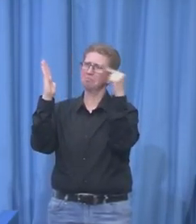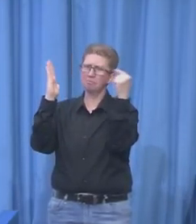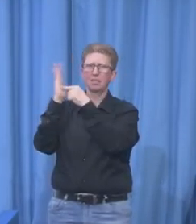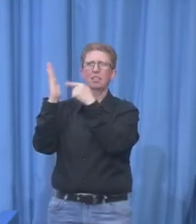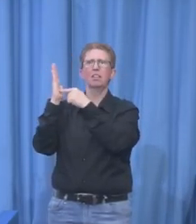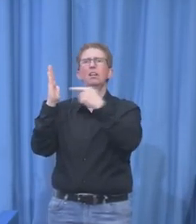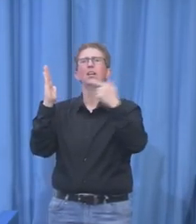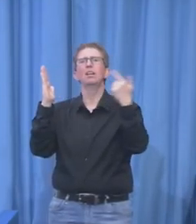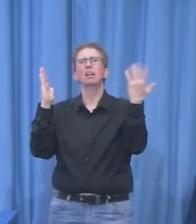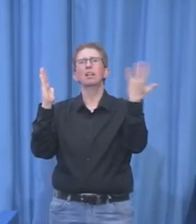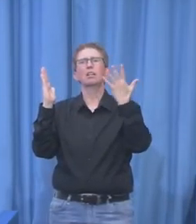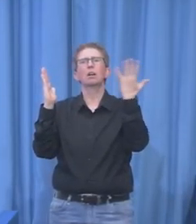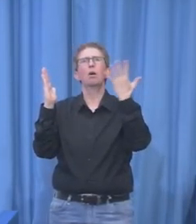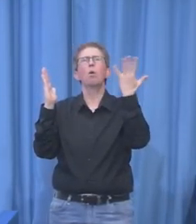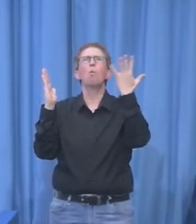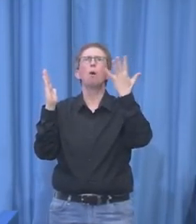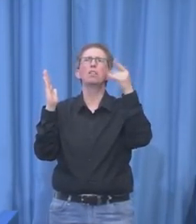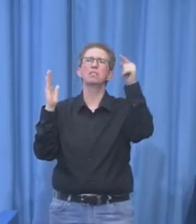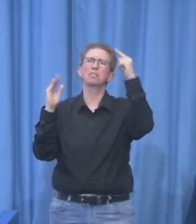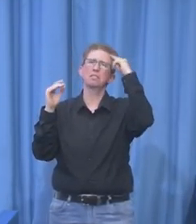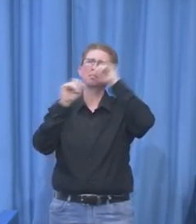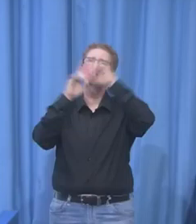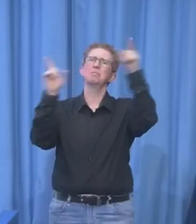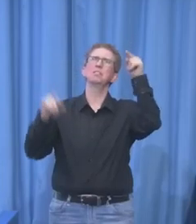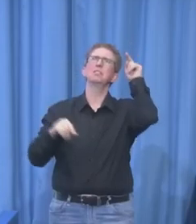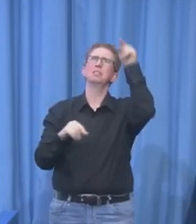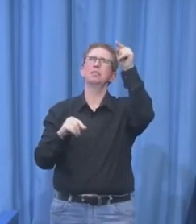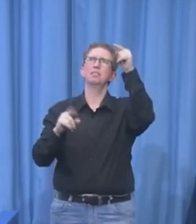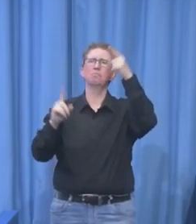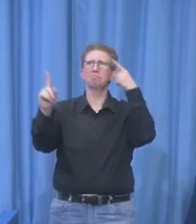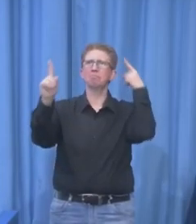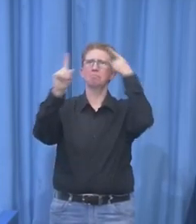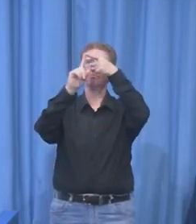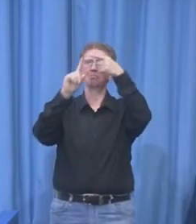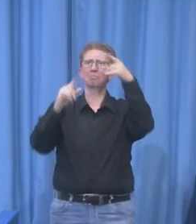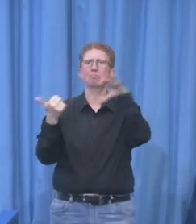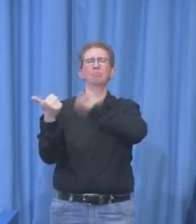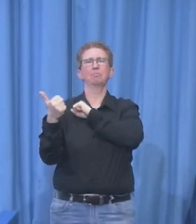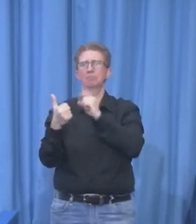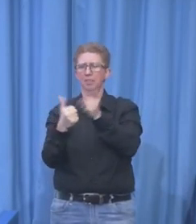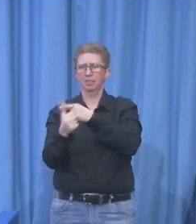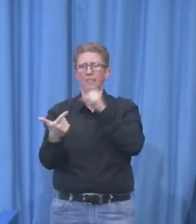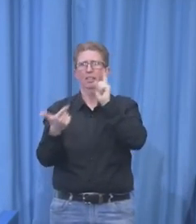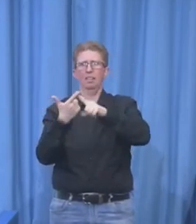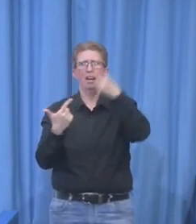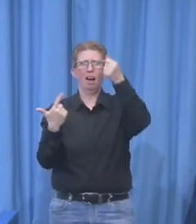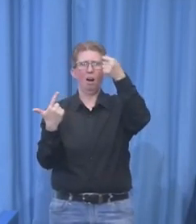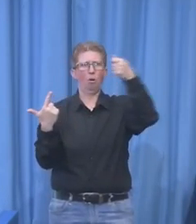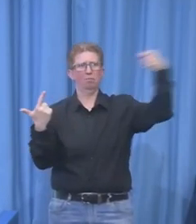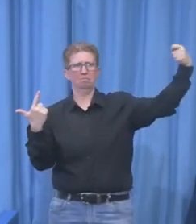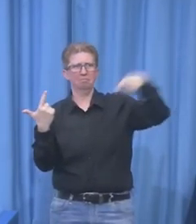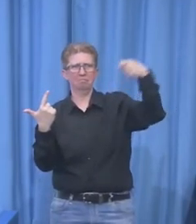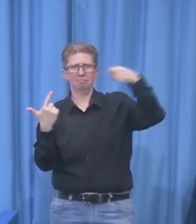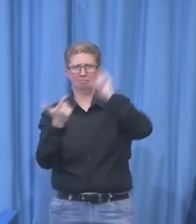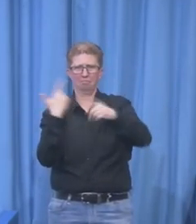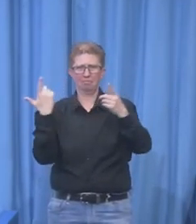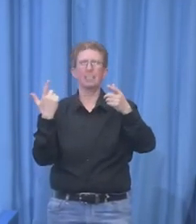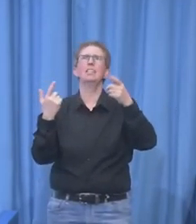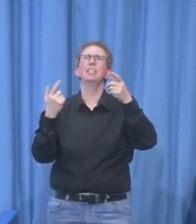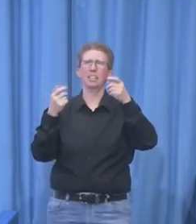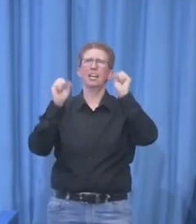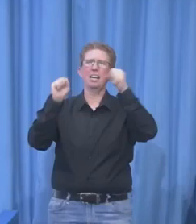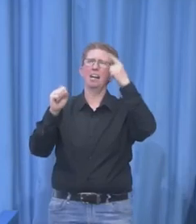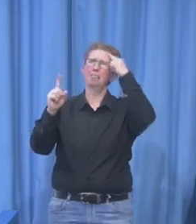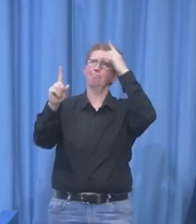will be funded. We make it evidence-based, and that's actually transformational collaboration. It's the hardest part of our model.